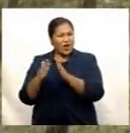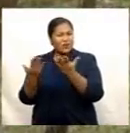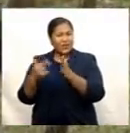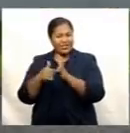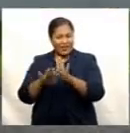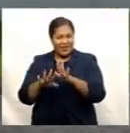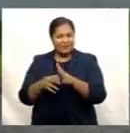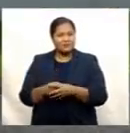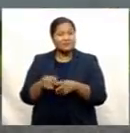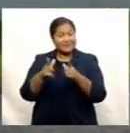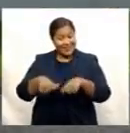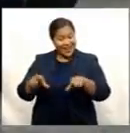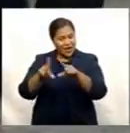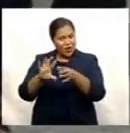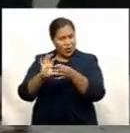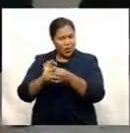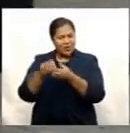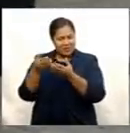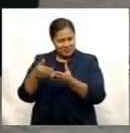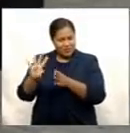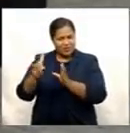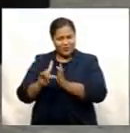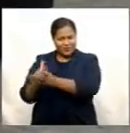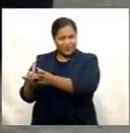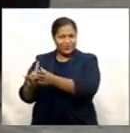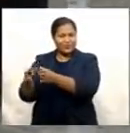Landowners approve Coral Coast quarantine facilities.